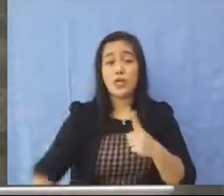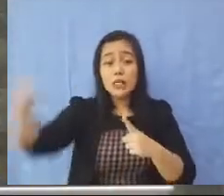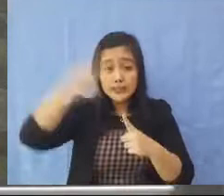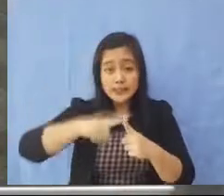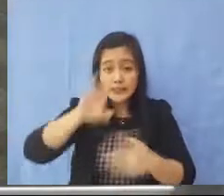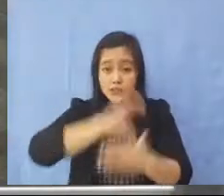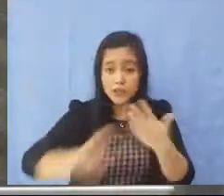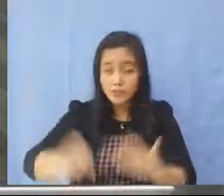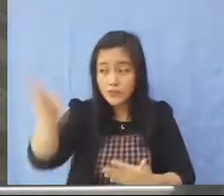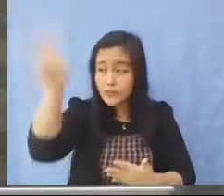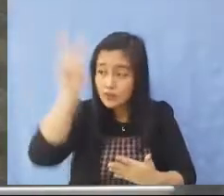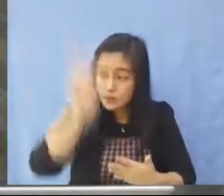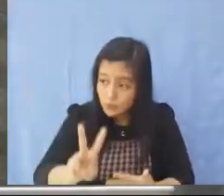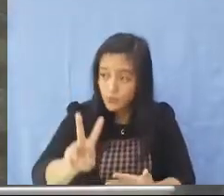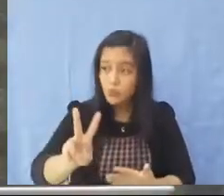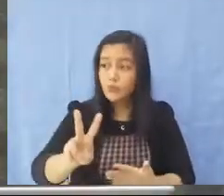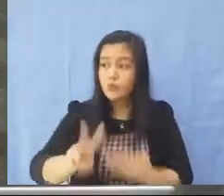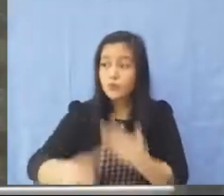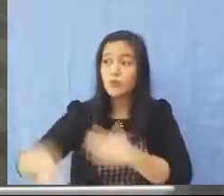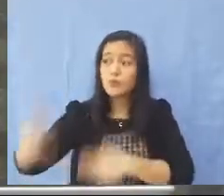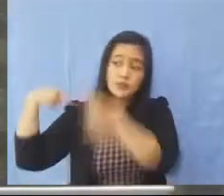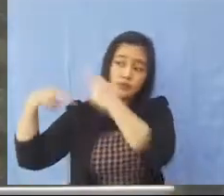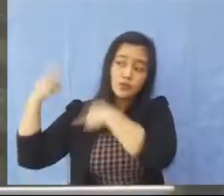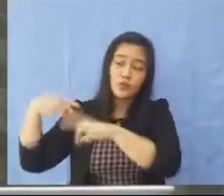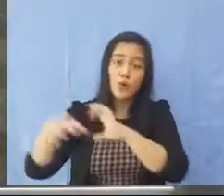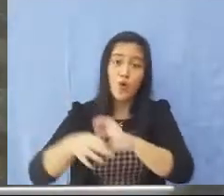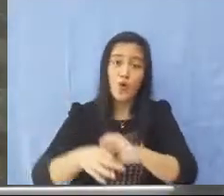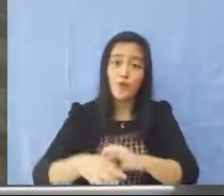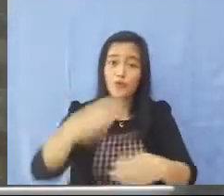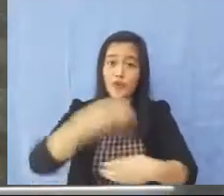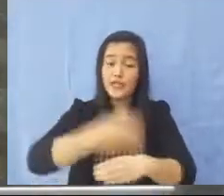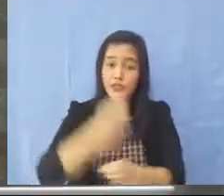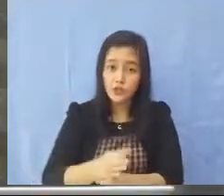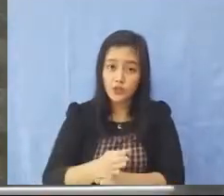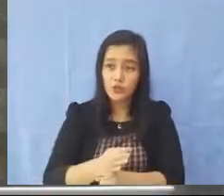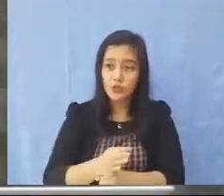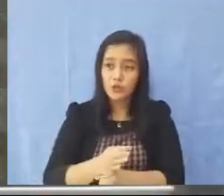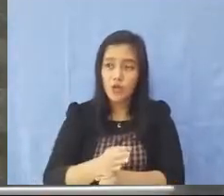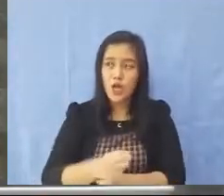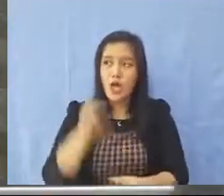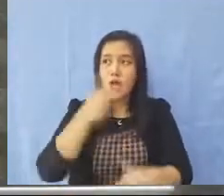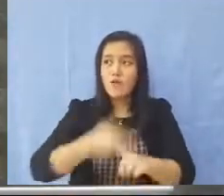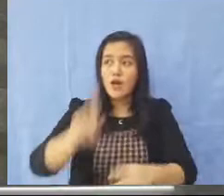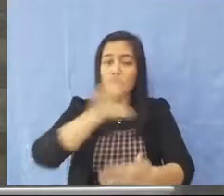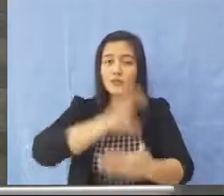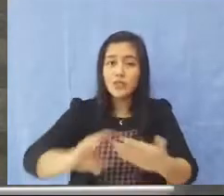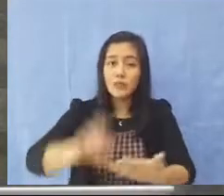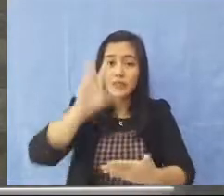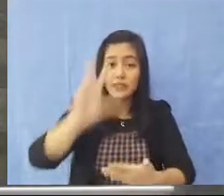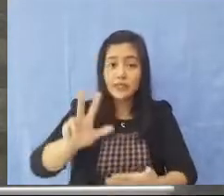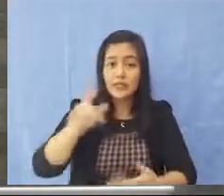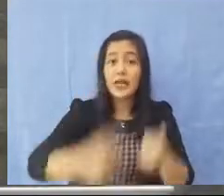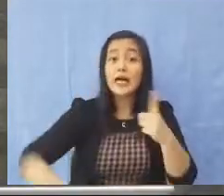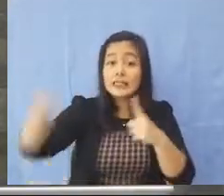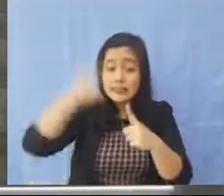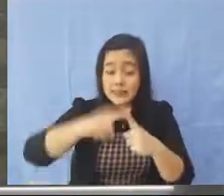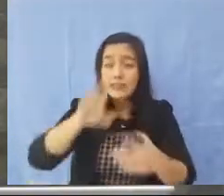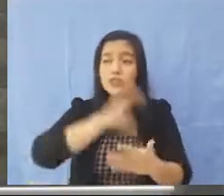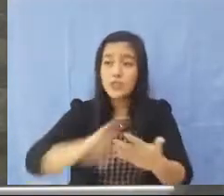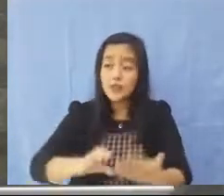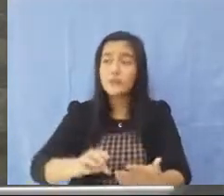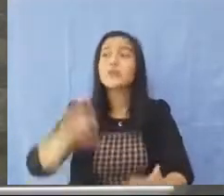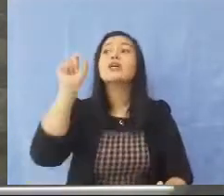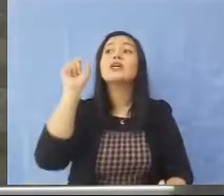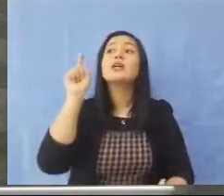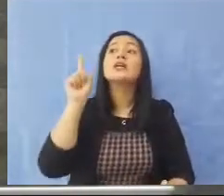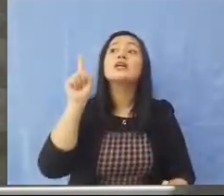is the history of creation. And from chapter 3 down to chapter 11, yan po yung the history of the primeval man. And binanggit